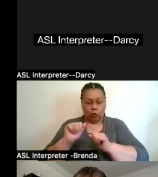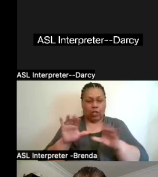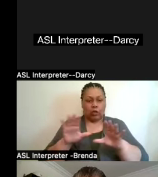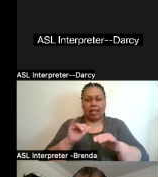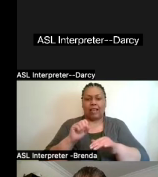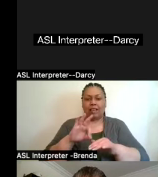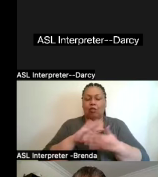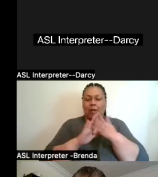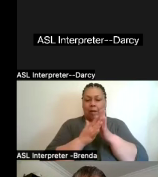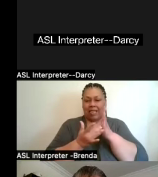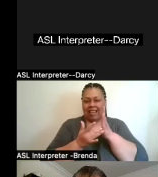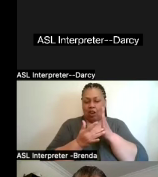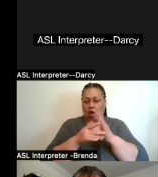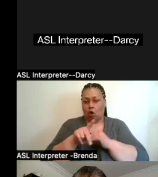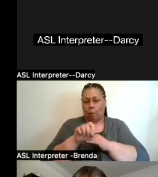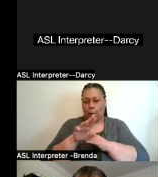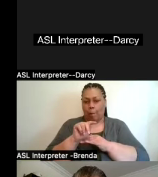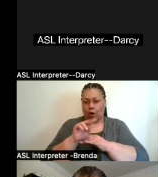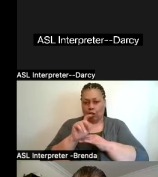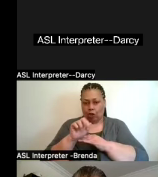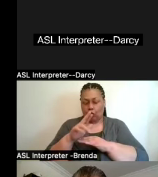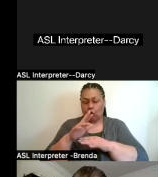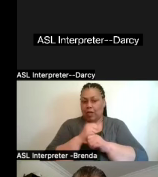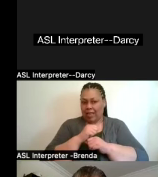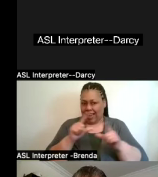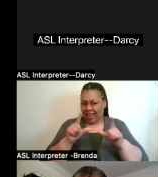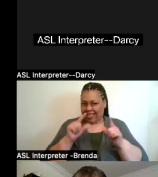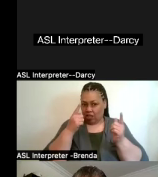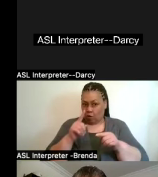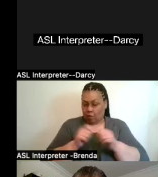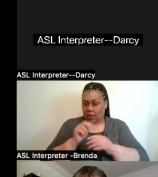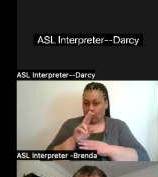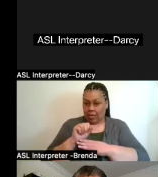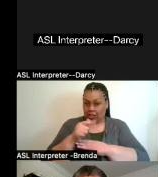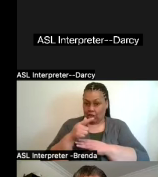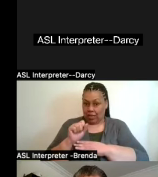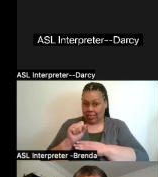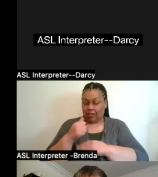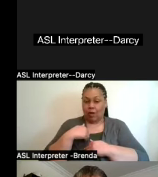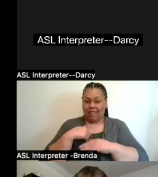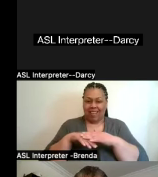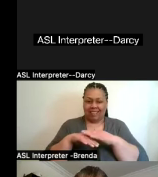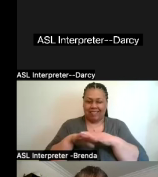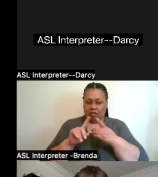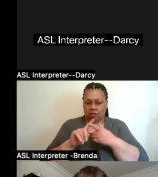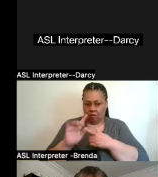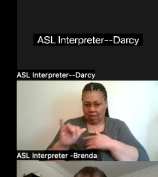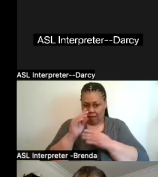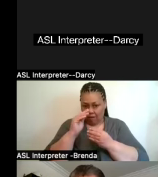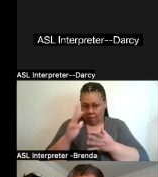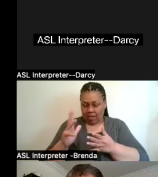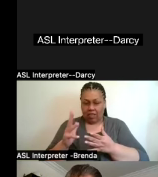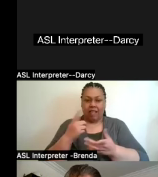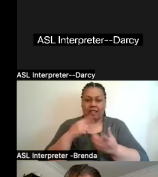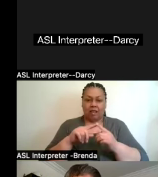a technical partner, and you get a licensed agreement with the USGS to have access to that data coming off for